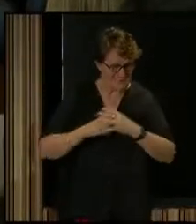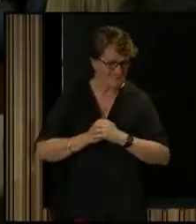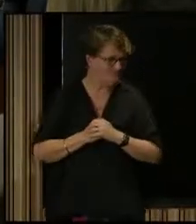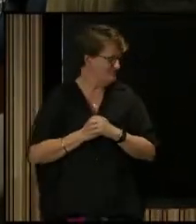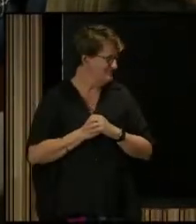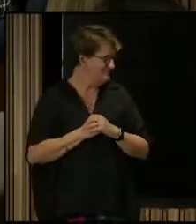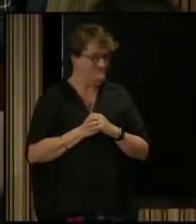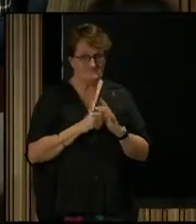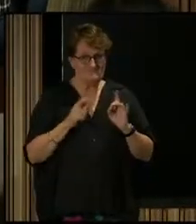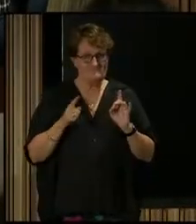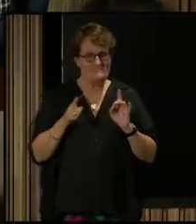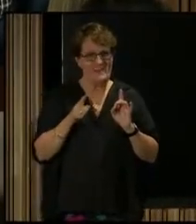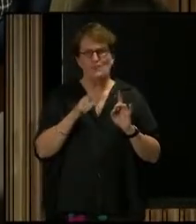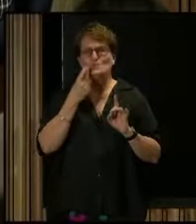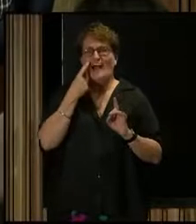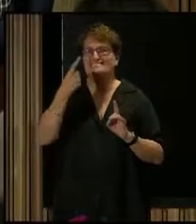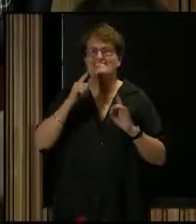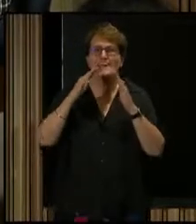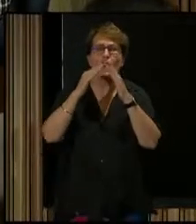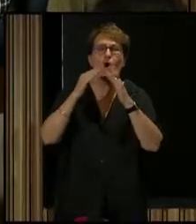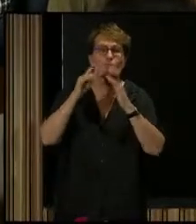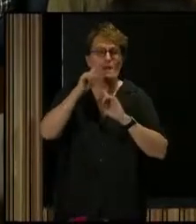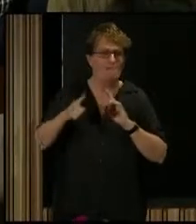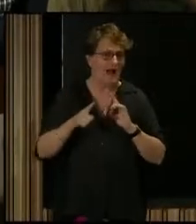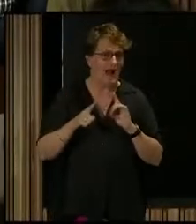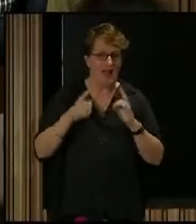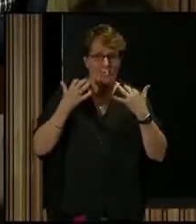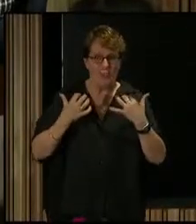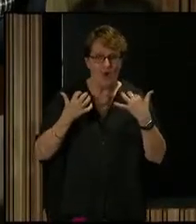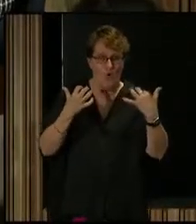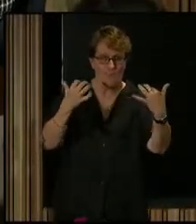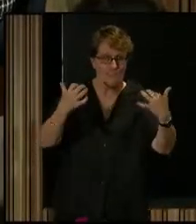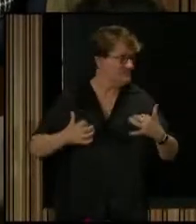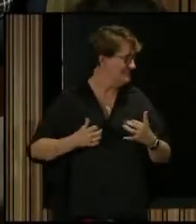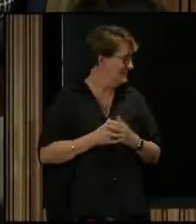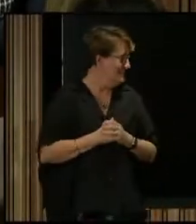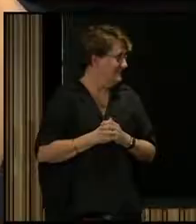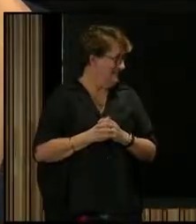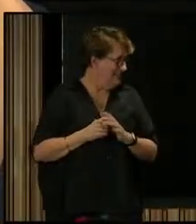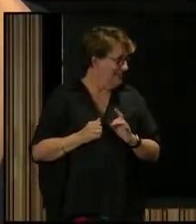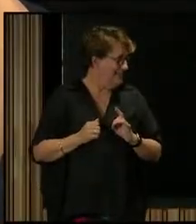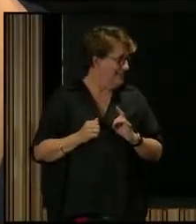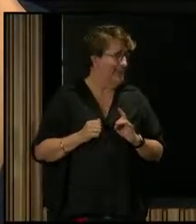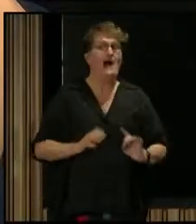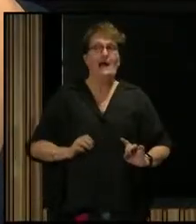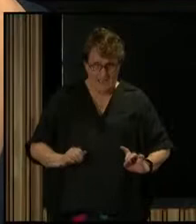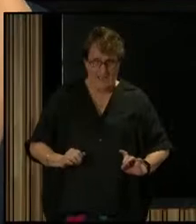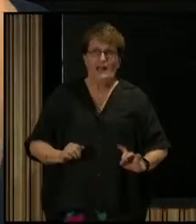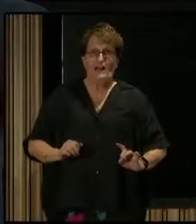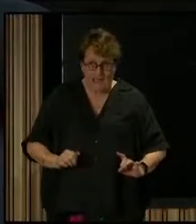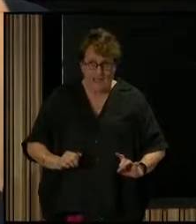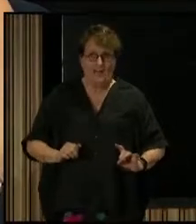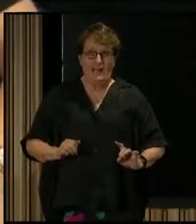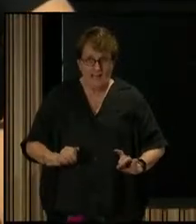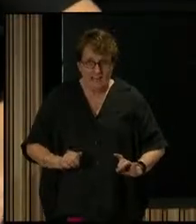loved. Okay, you can't see at home. And we had a beautiful moment, but the entire audience is like head banging the notes